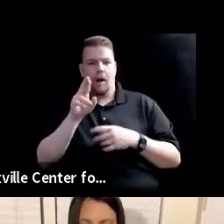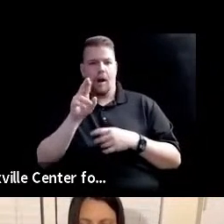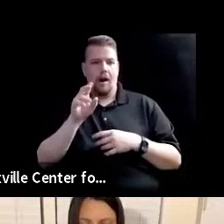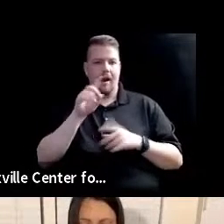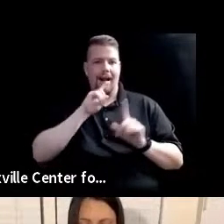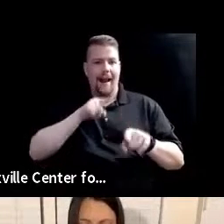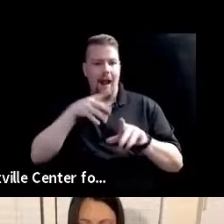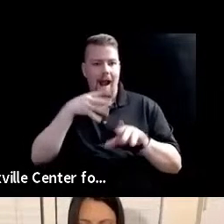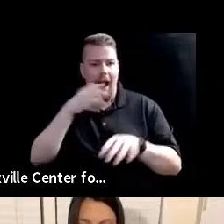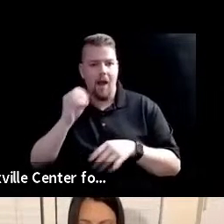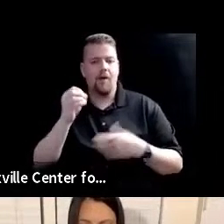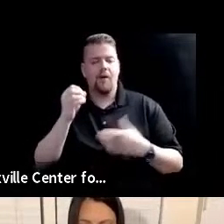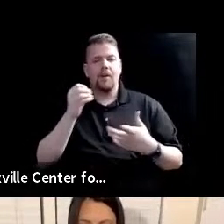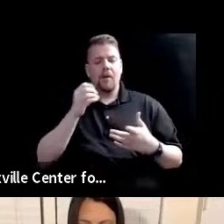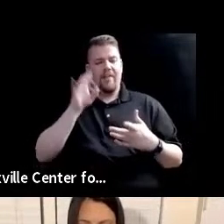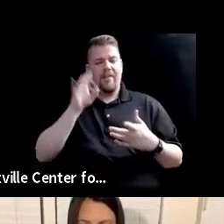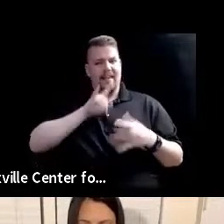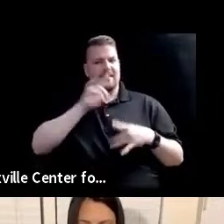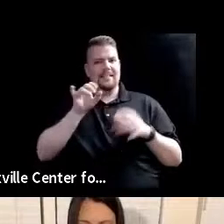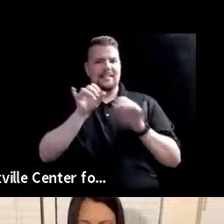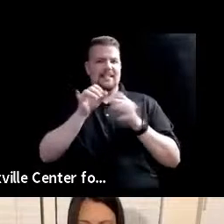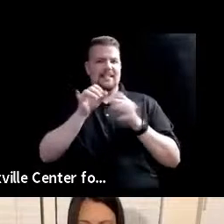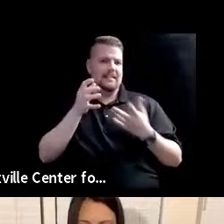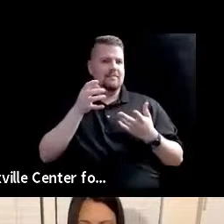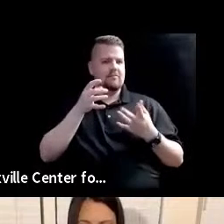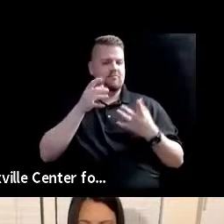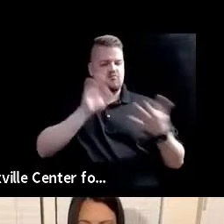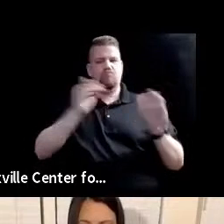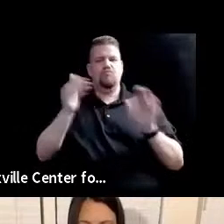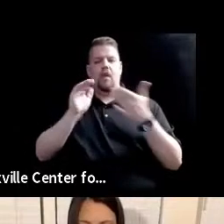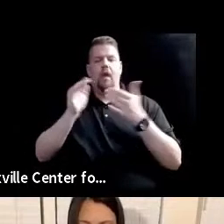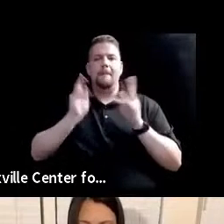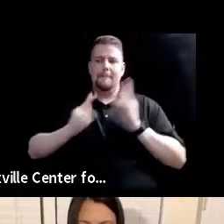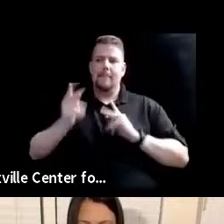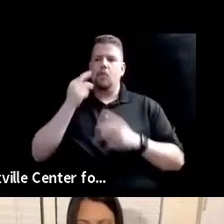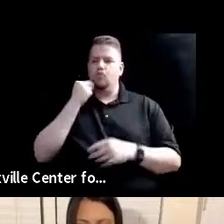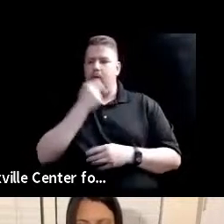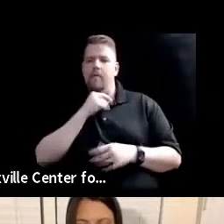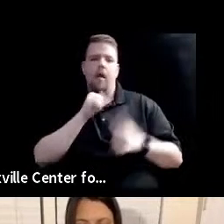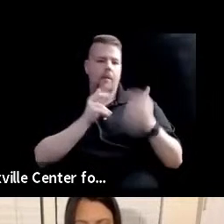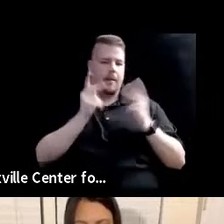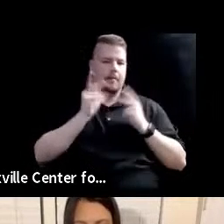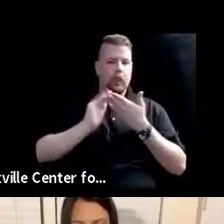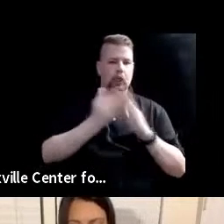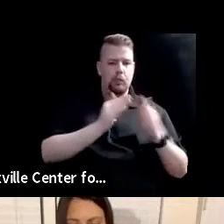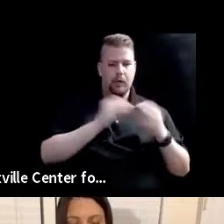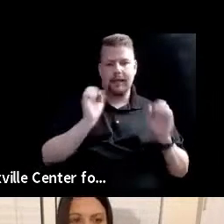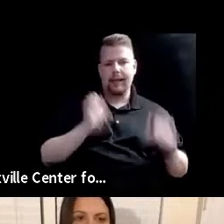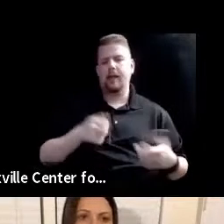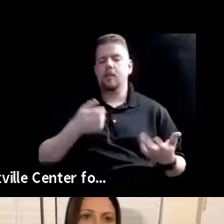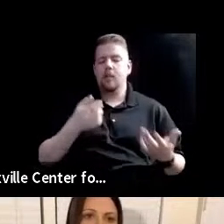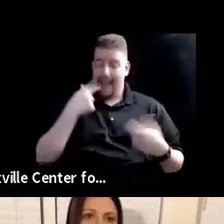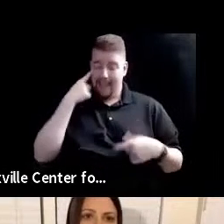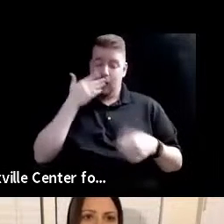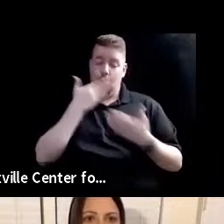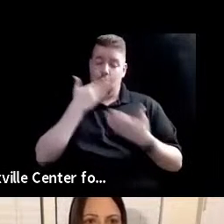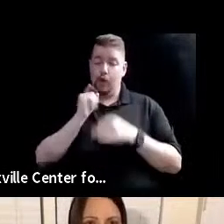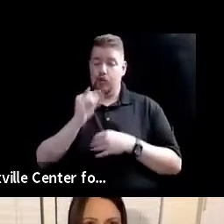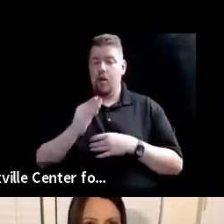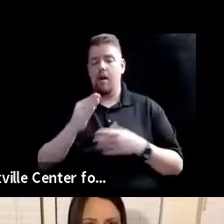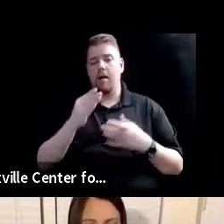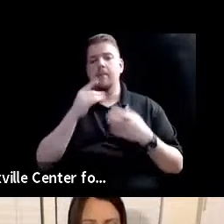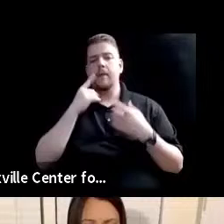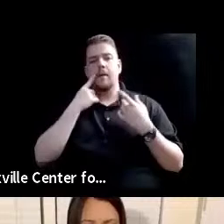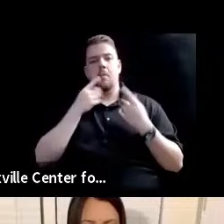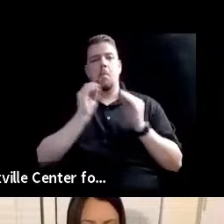I think that's just a matter of other folks in the community and the restaurants as well. And I think they've also done a real good job of making